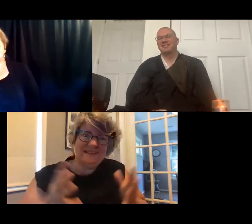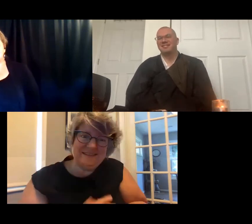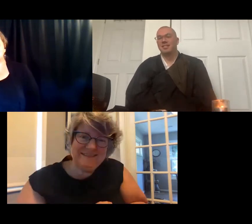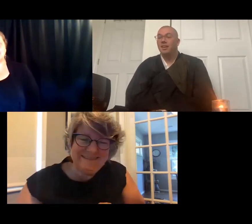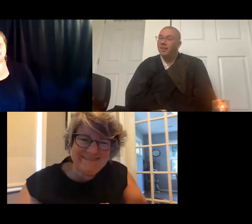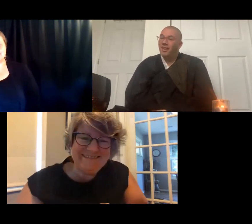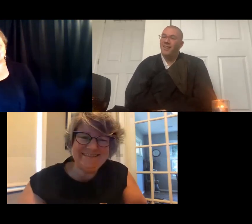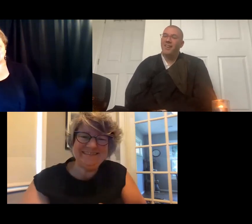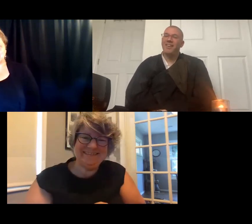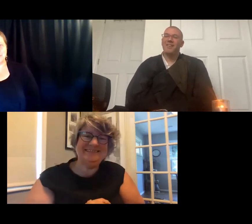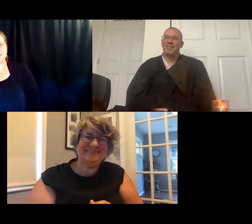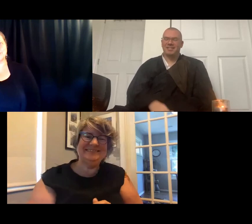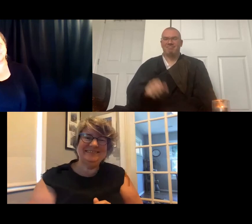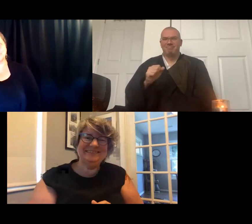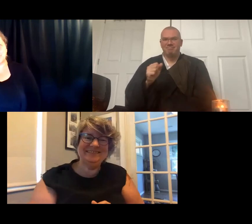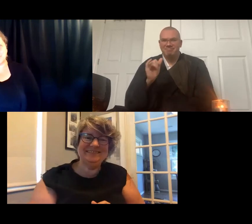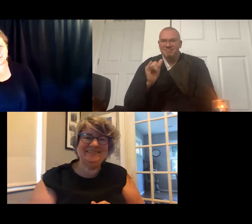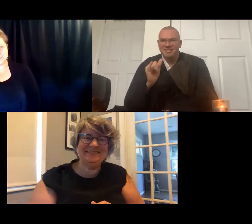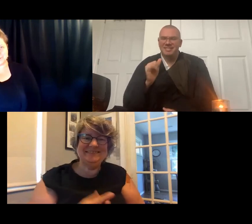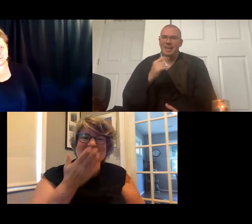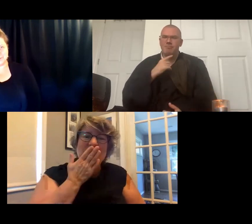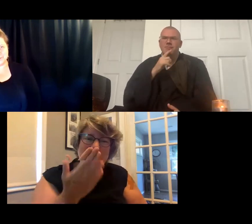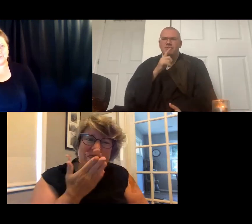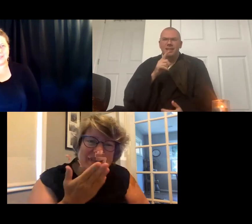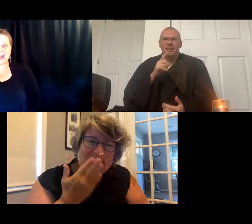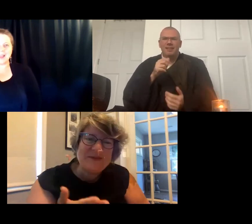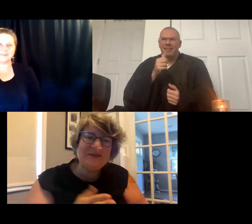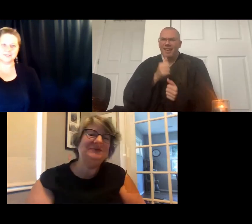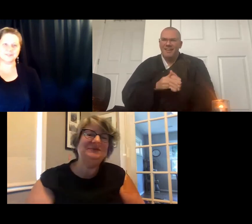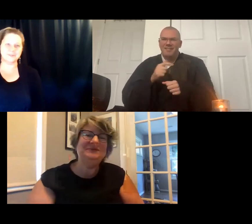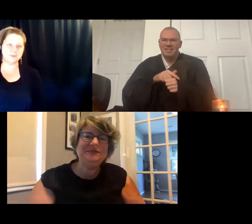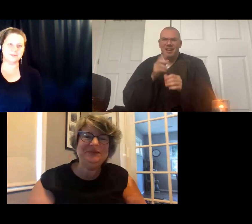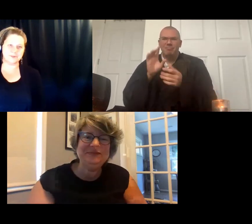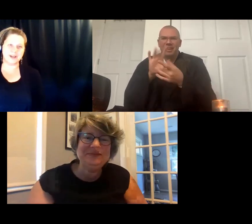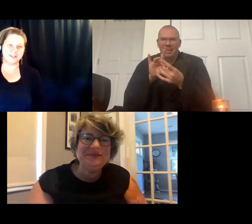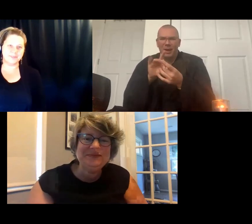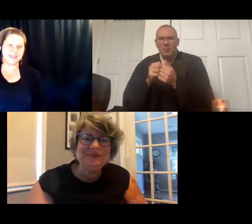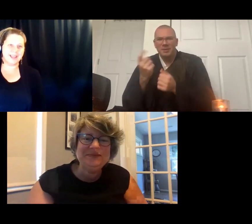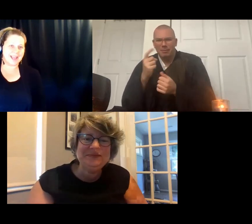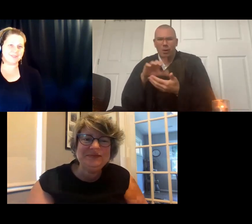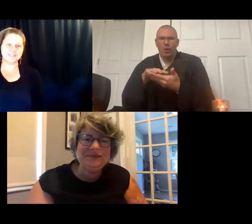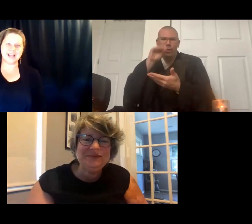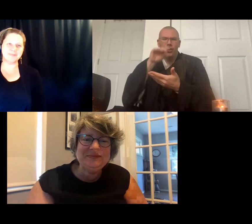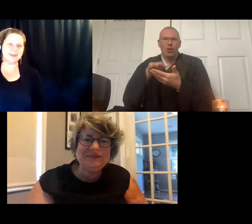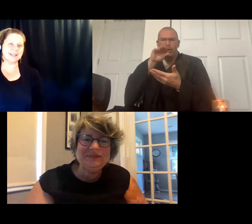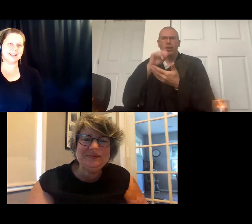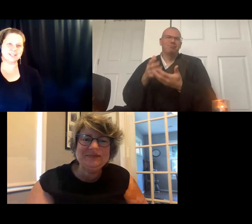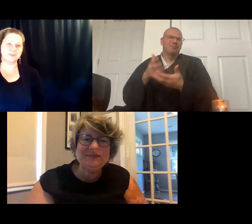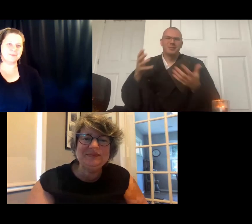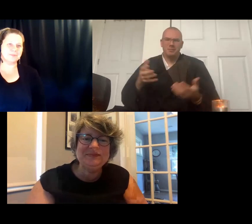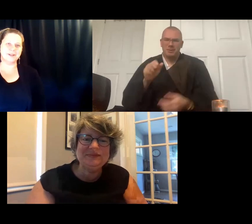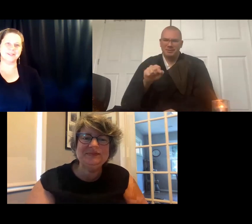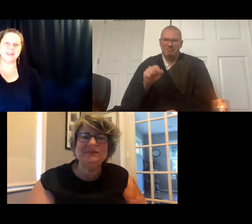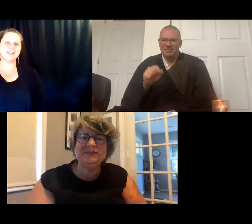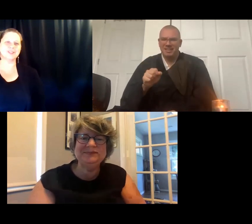This has been an amazing session. We have learned so much from you. I have learned from you as well. Every time I connect